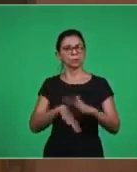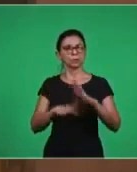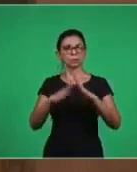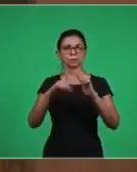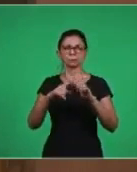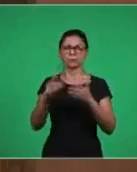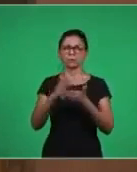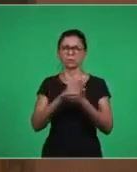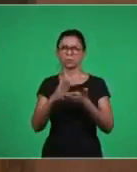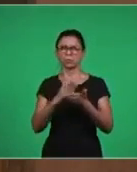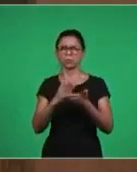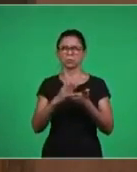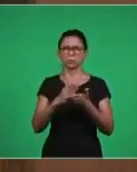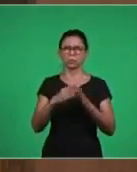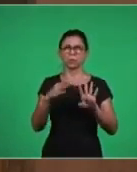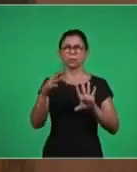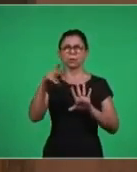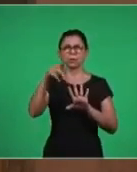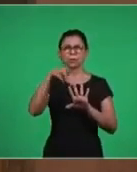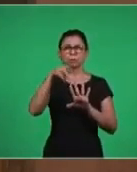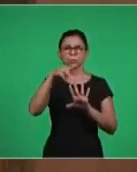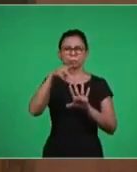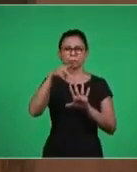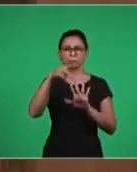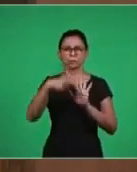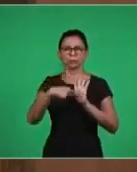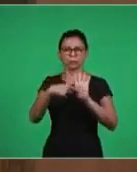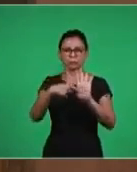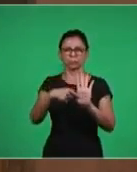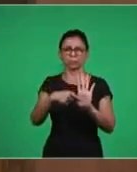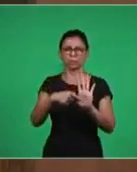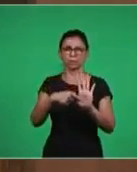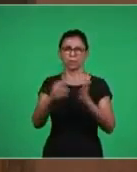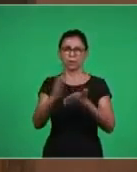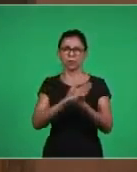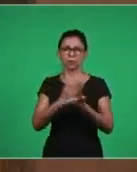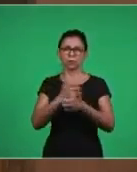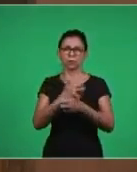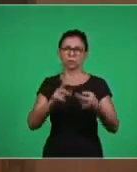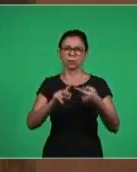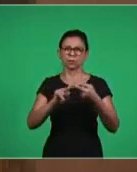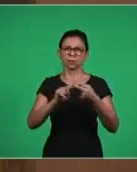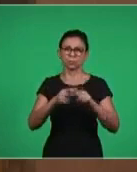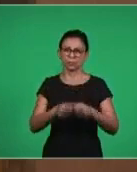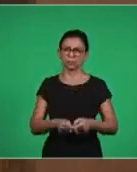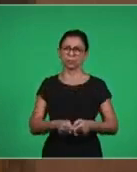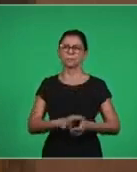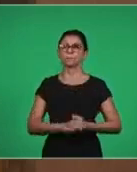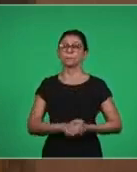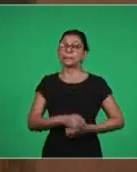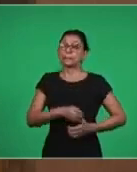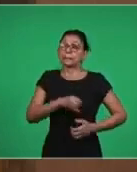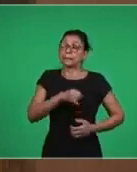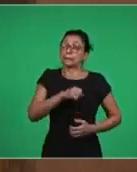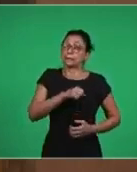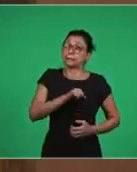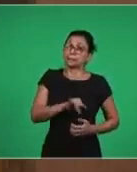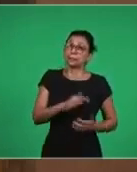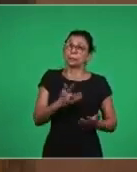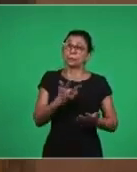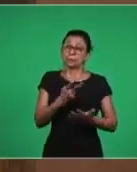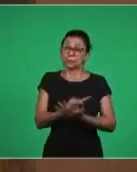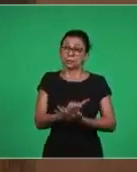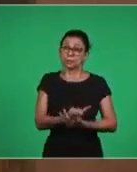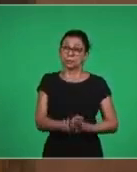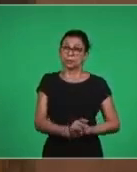on the website. A few things are going to be corrected there. So if by any chance the pastor is not